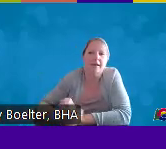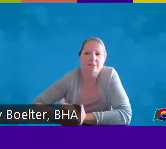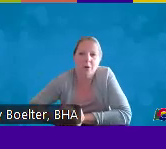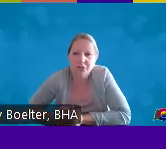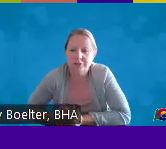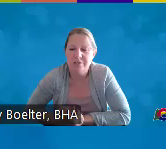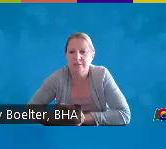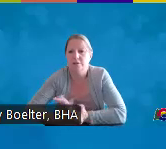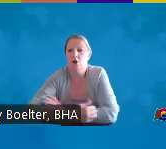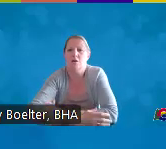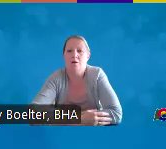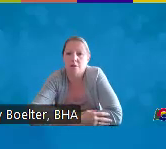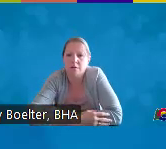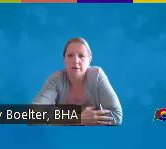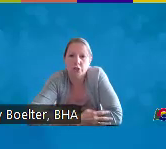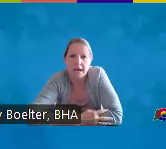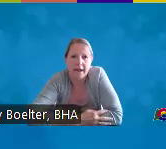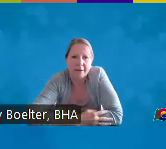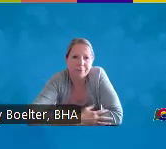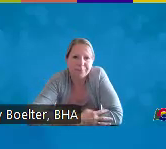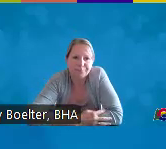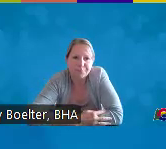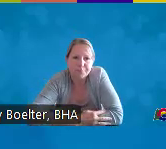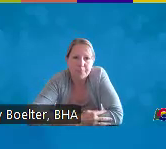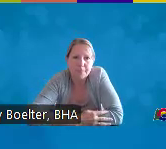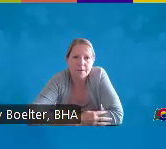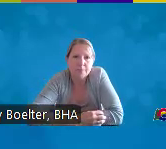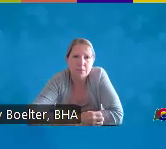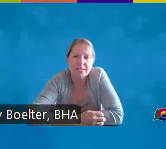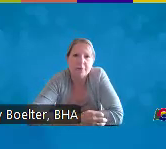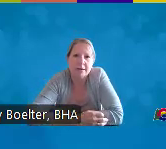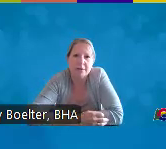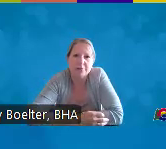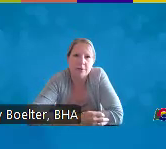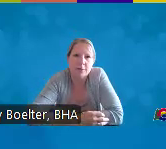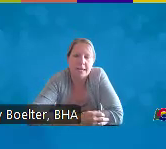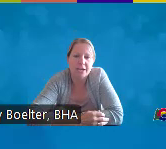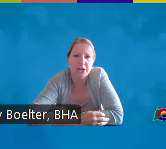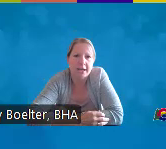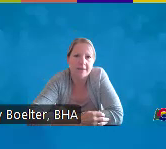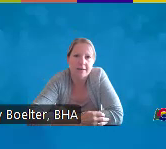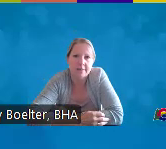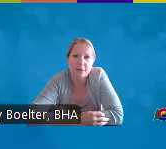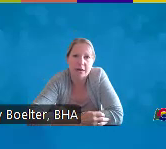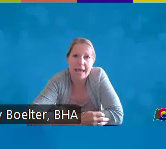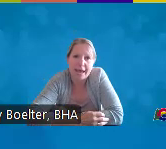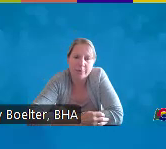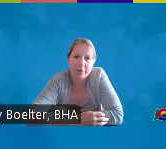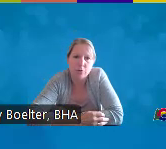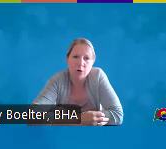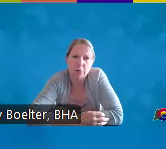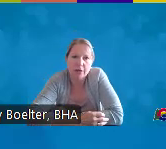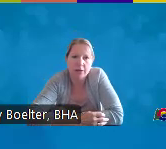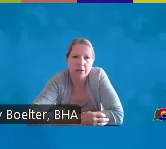Okay, any last questions in our chat? Does anybody else from the BHA have anything they want to